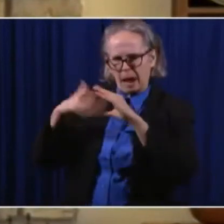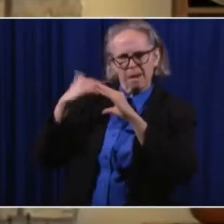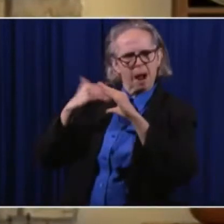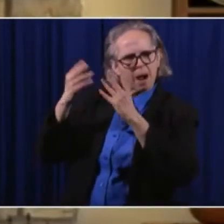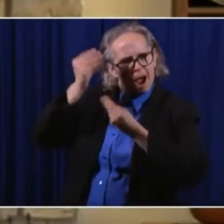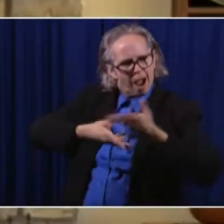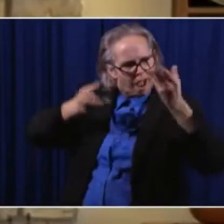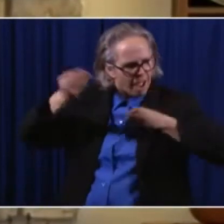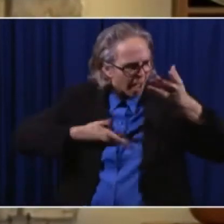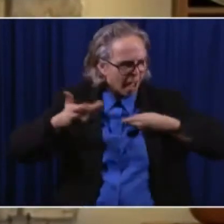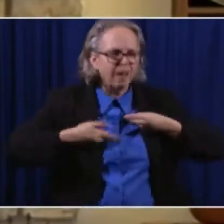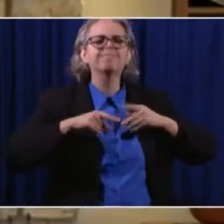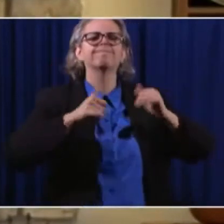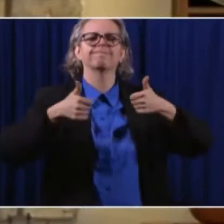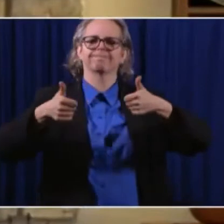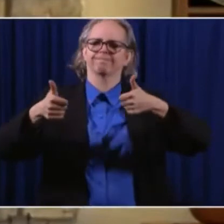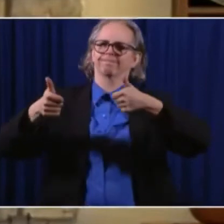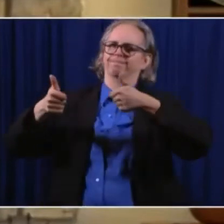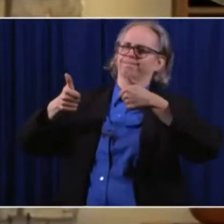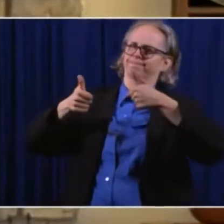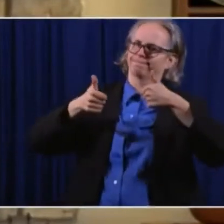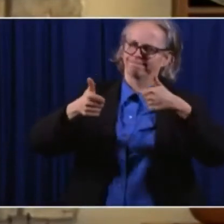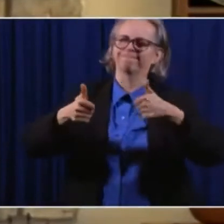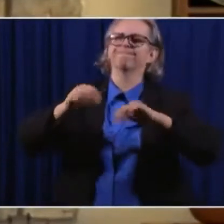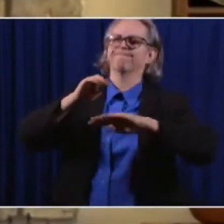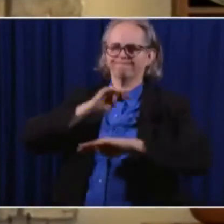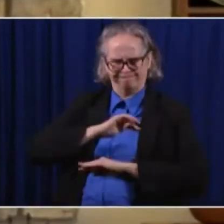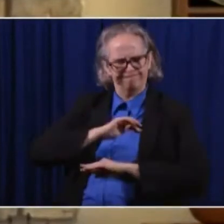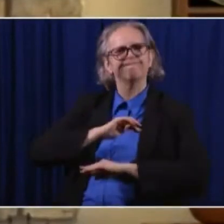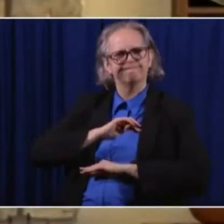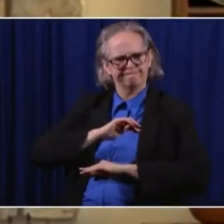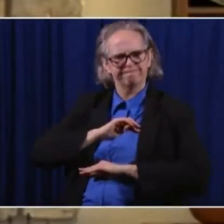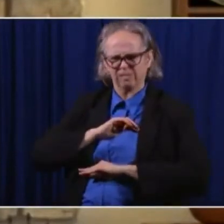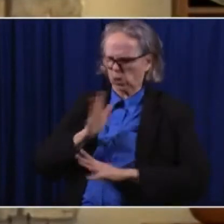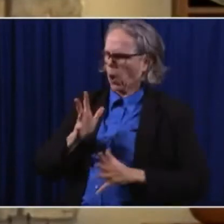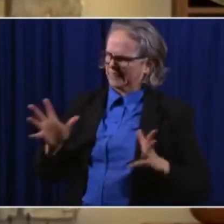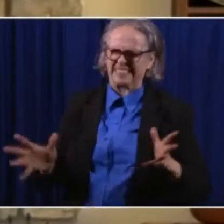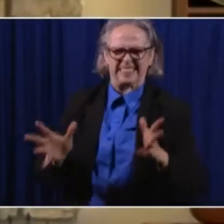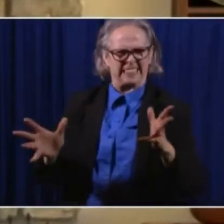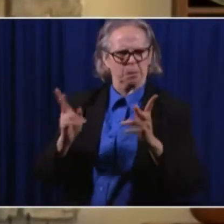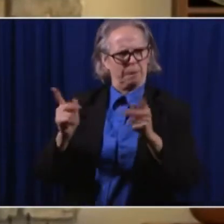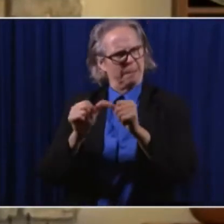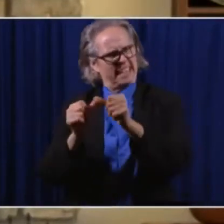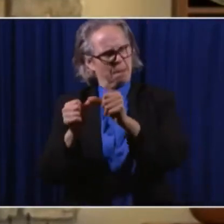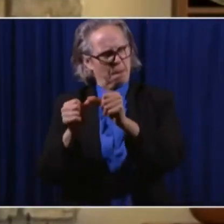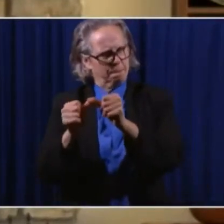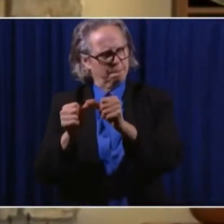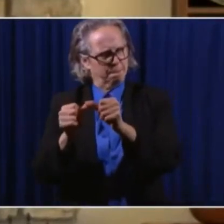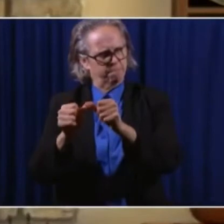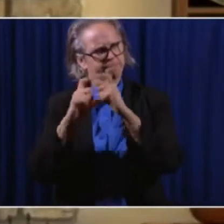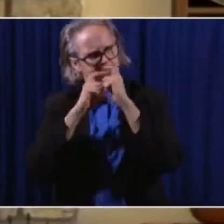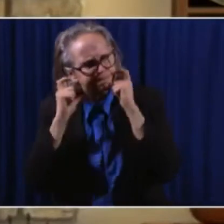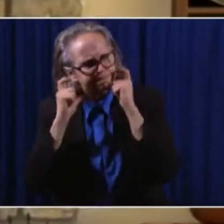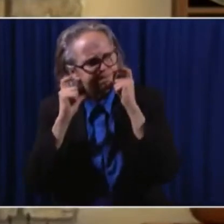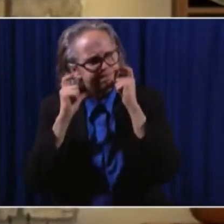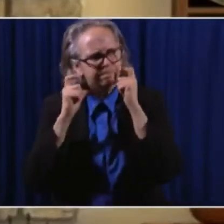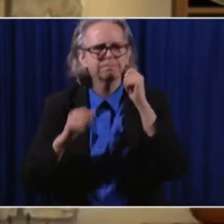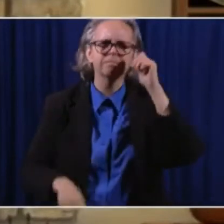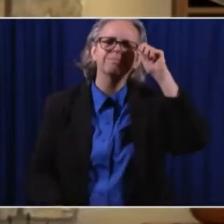retail establishments and some of them. So that's great. We just encourage people to continue to do that. We reissued last week